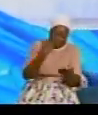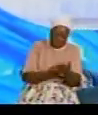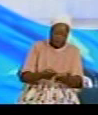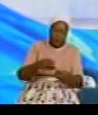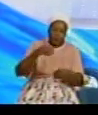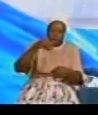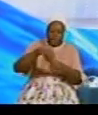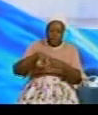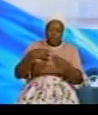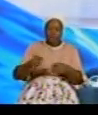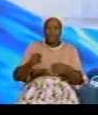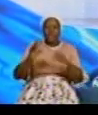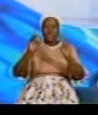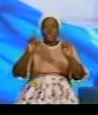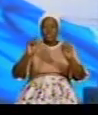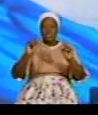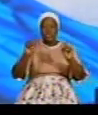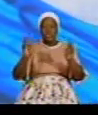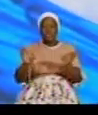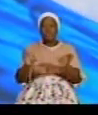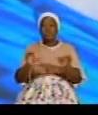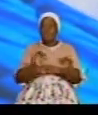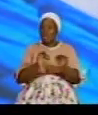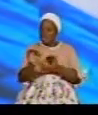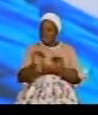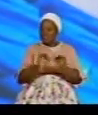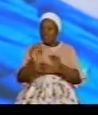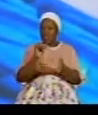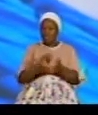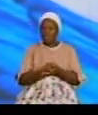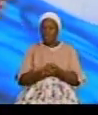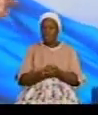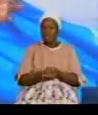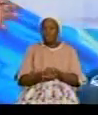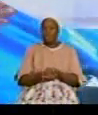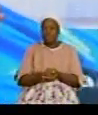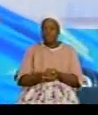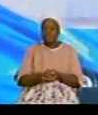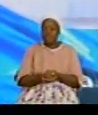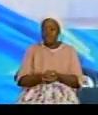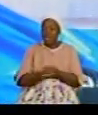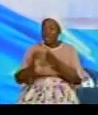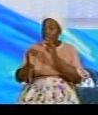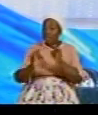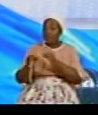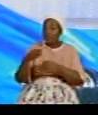ditch. Explain that. If the preacher